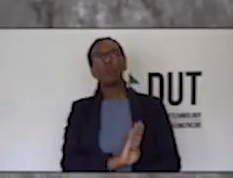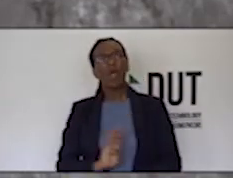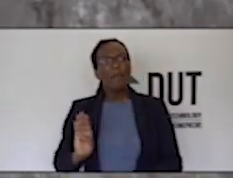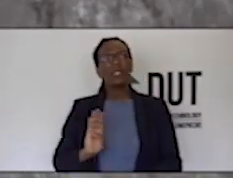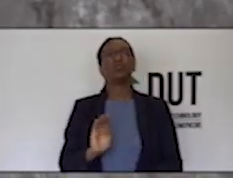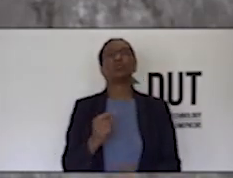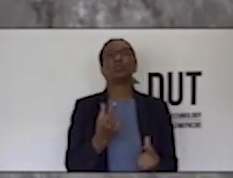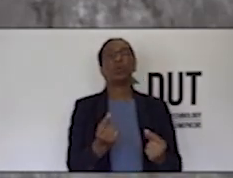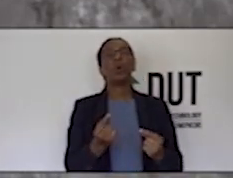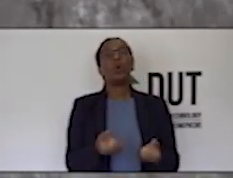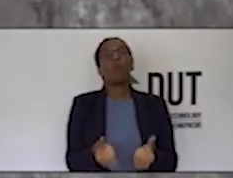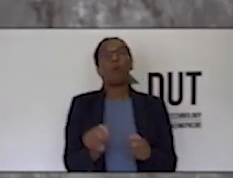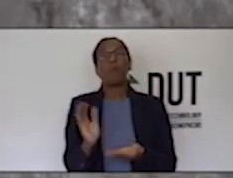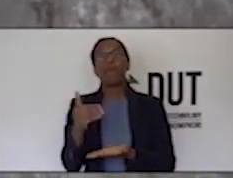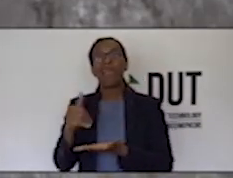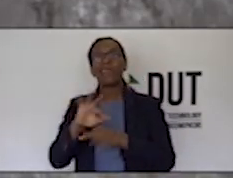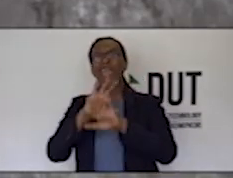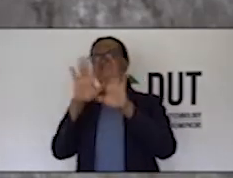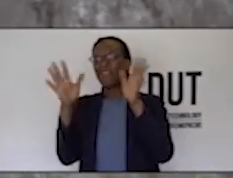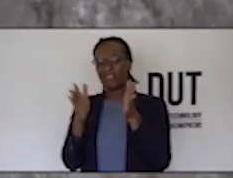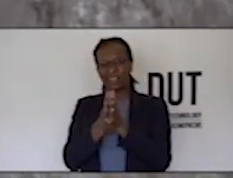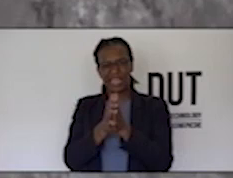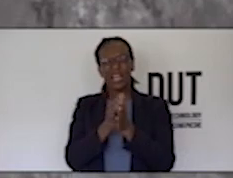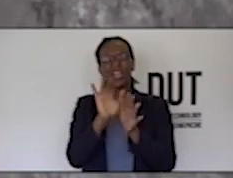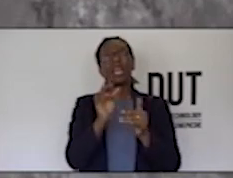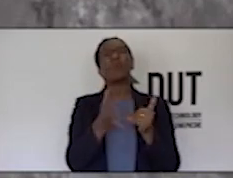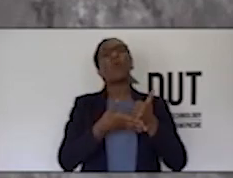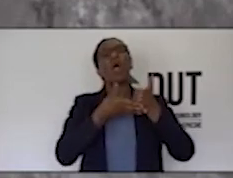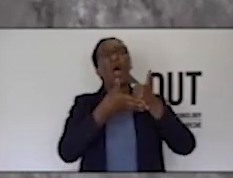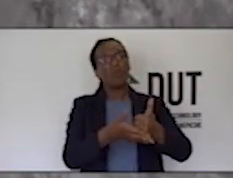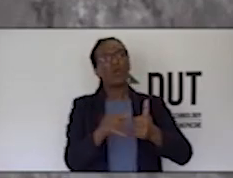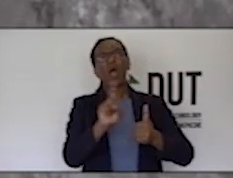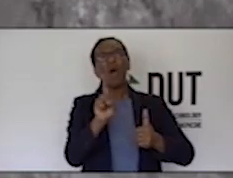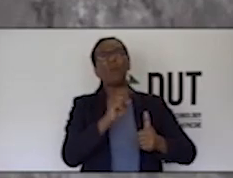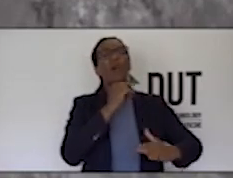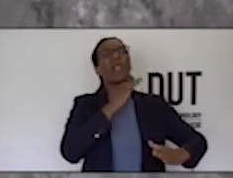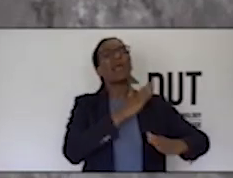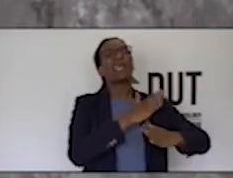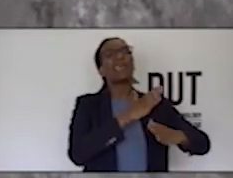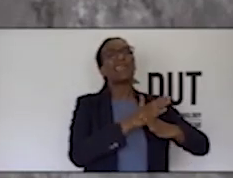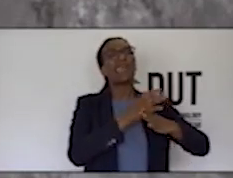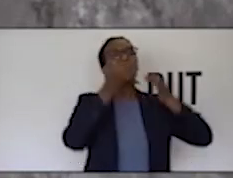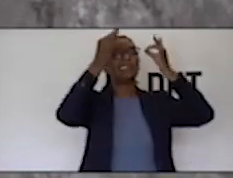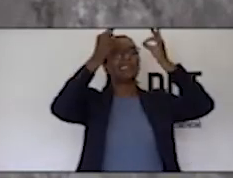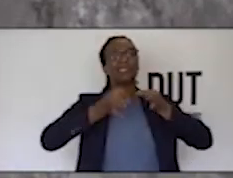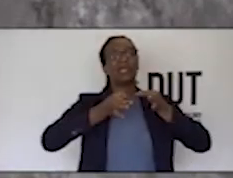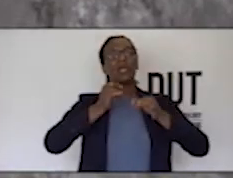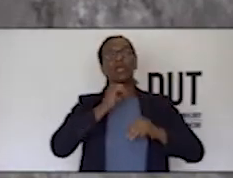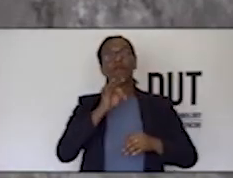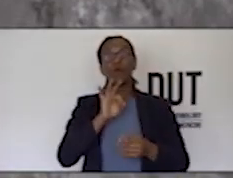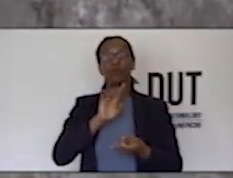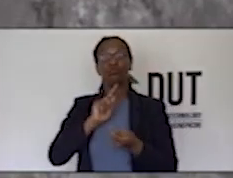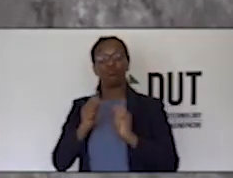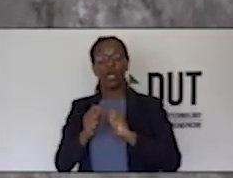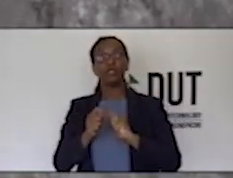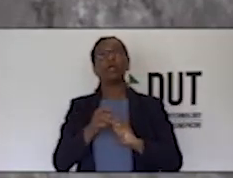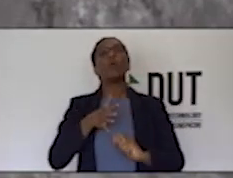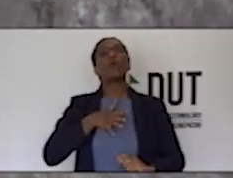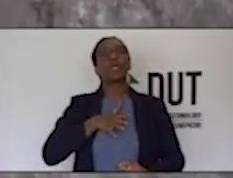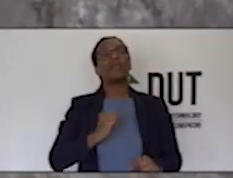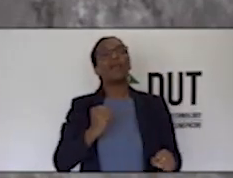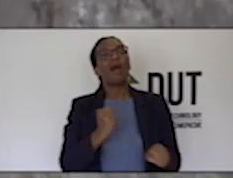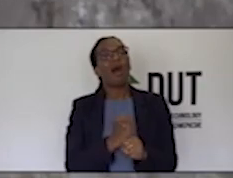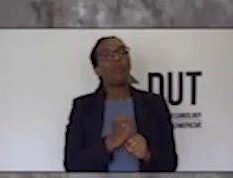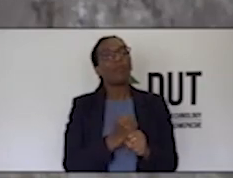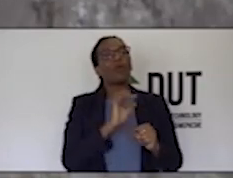gather everything around and we assist students in making the relevant career decisions. If they want to transition, we'll also take this